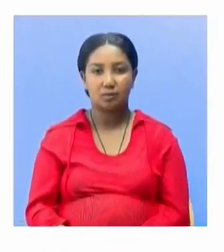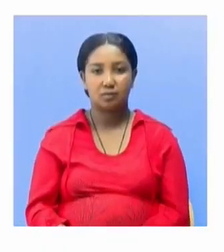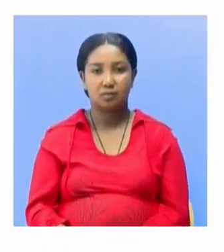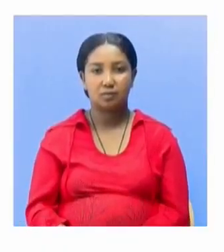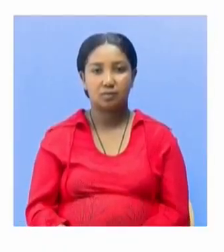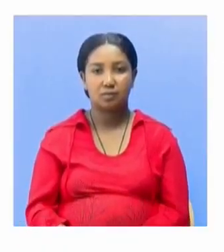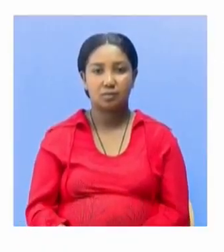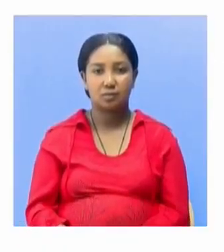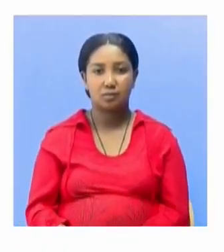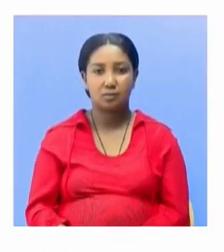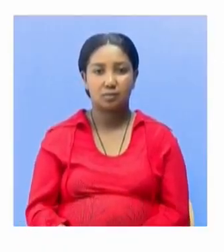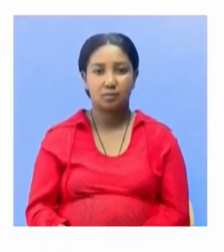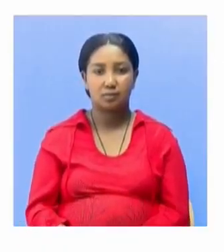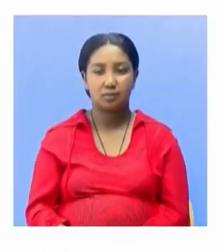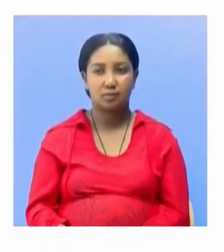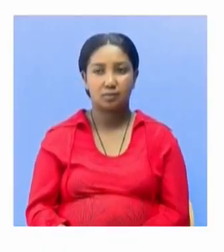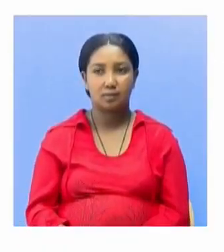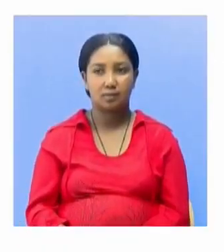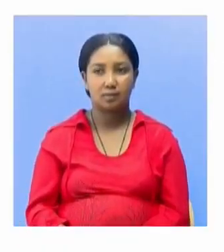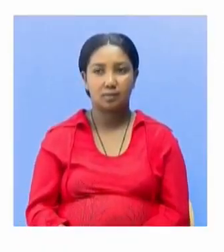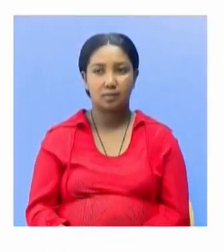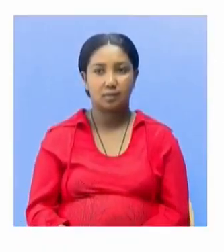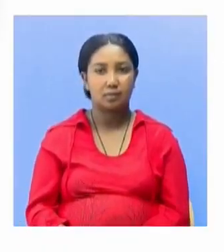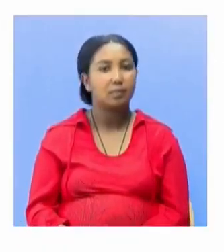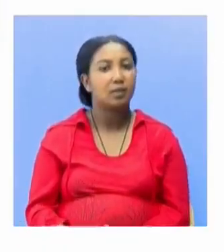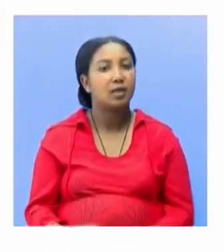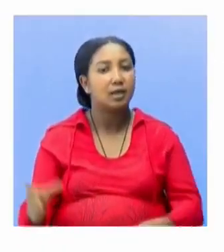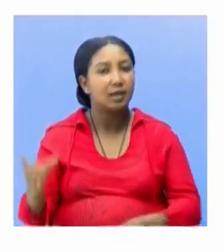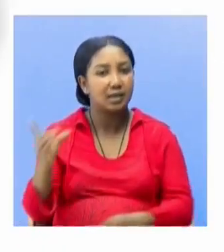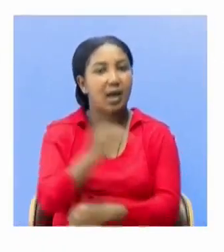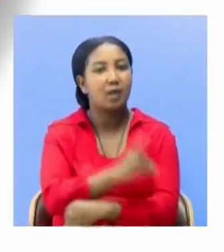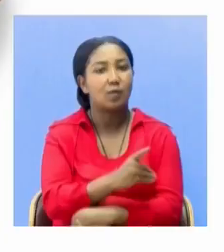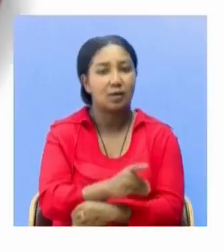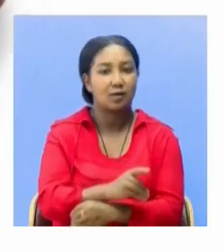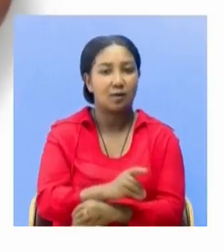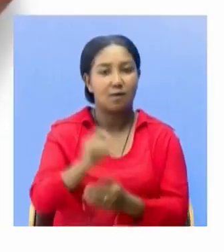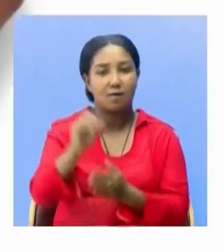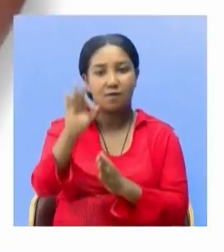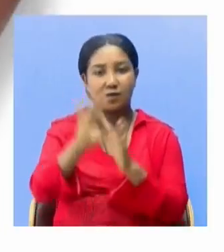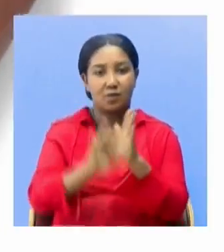the 4th of February